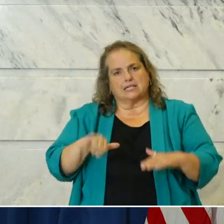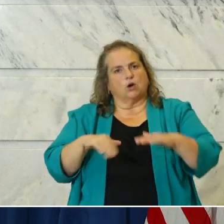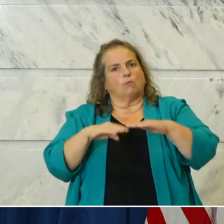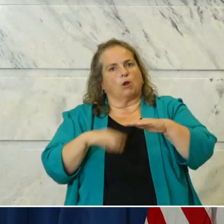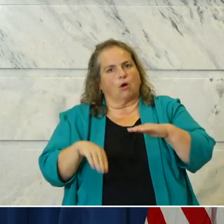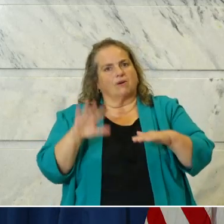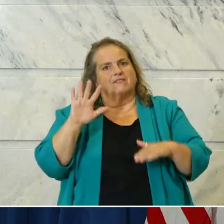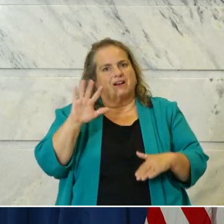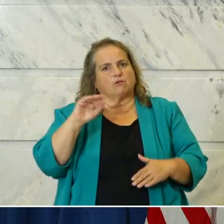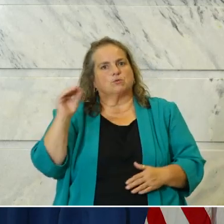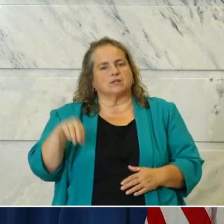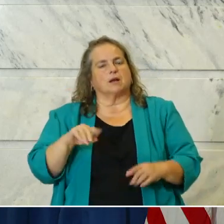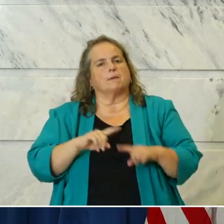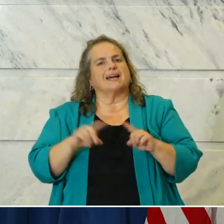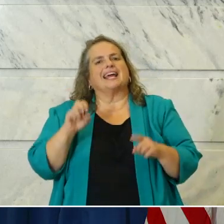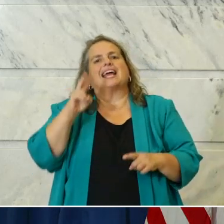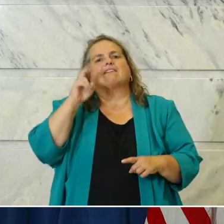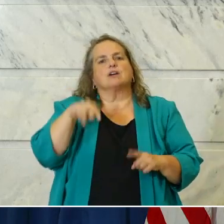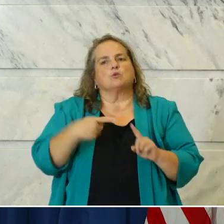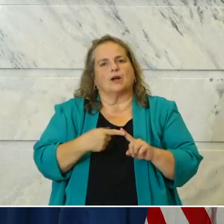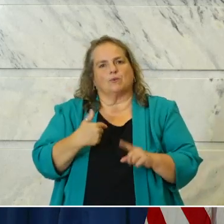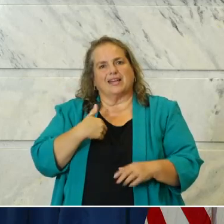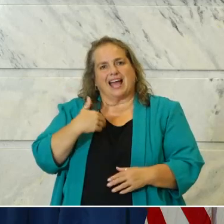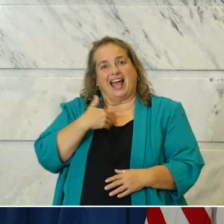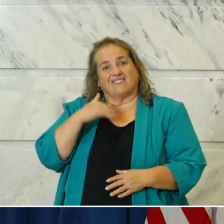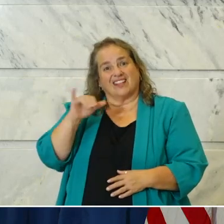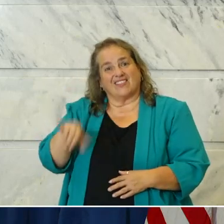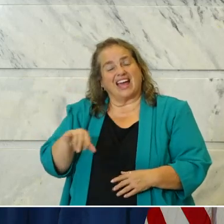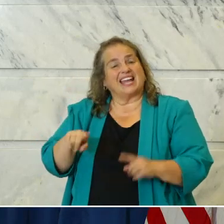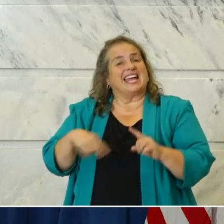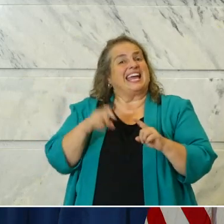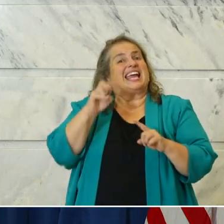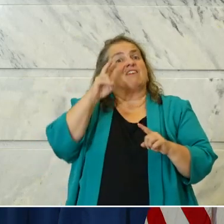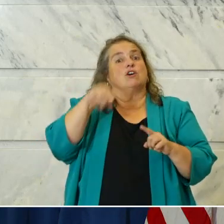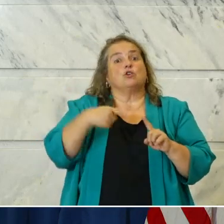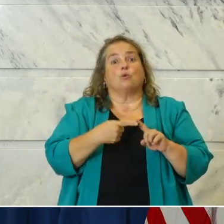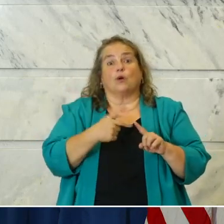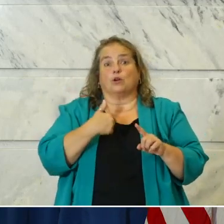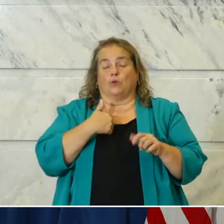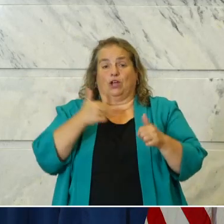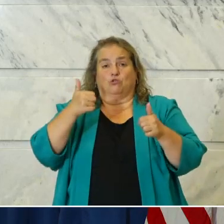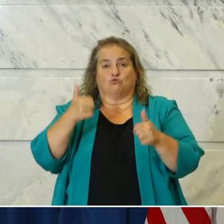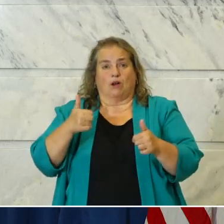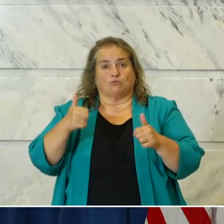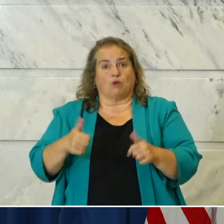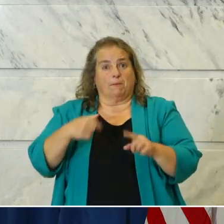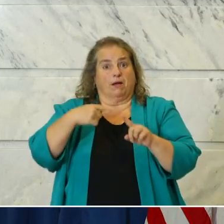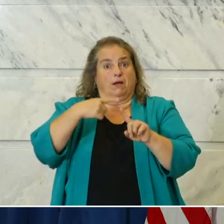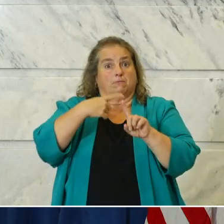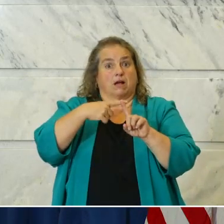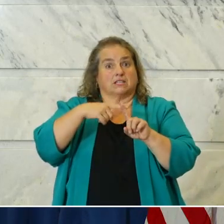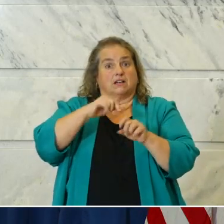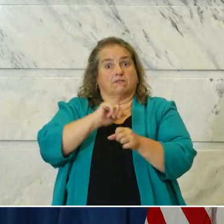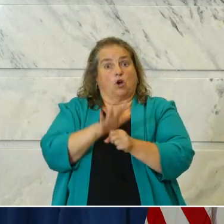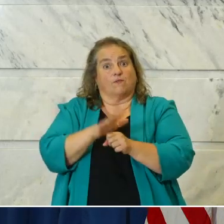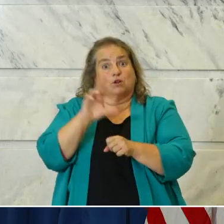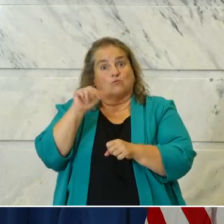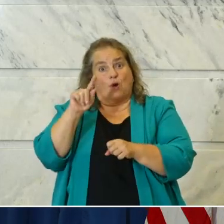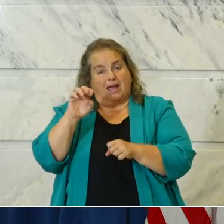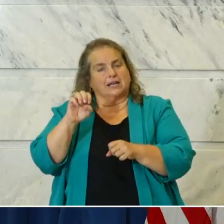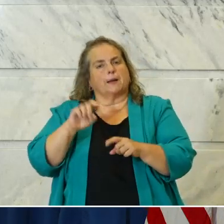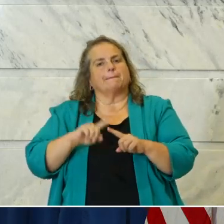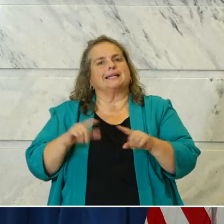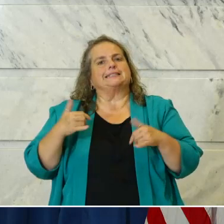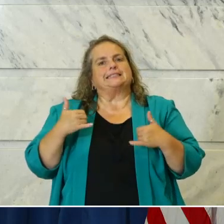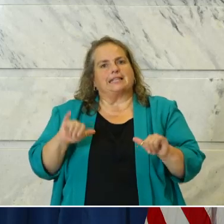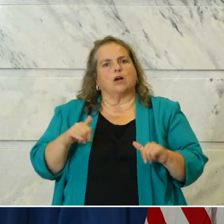Even when we have that, even when we have the dropping positivity rate, which is what we want to see and allows us to open up and do a little more, when we have this